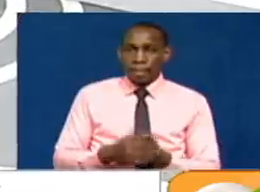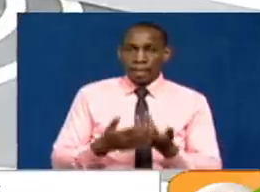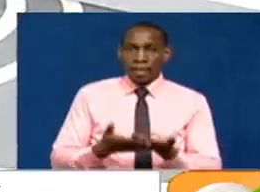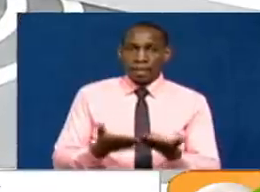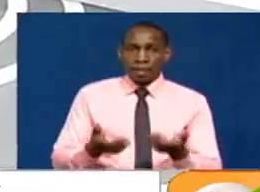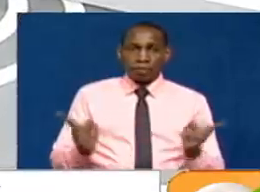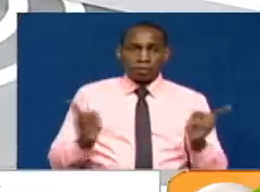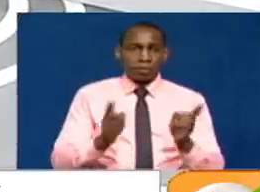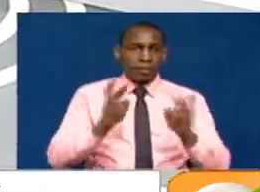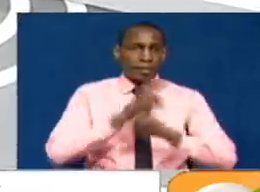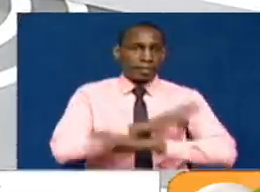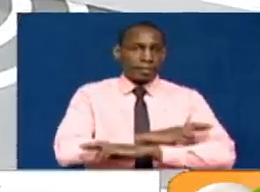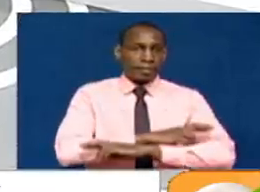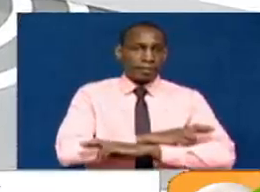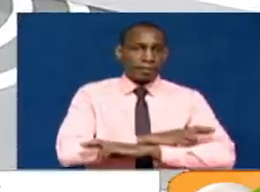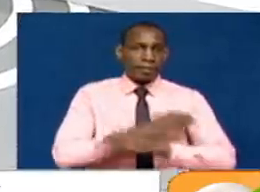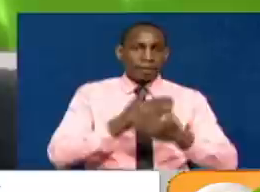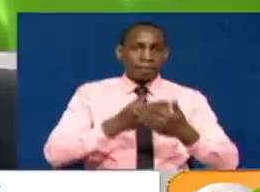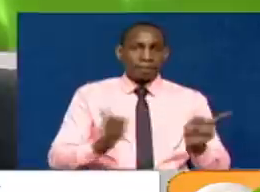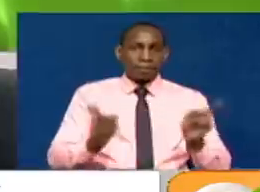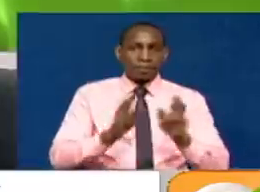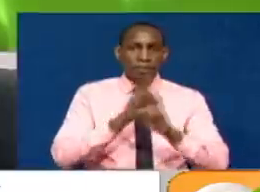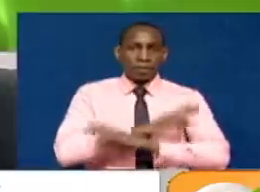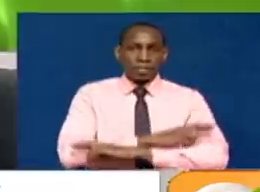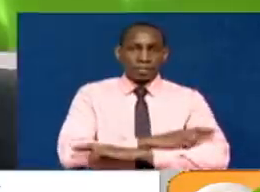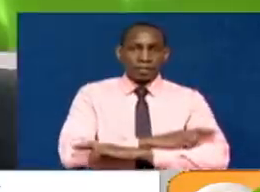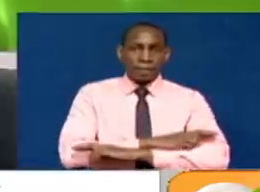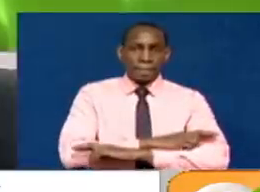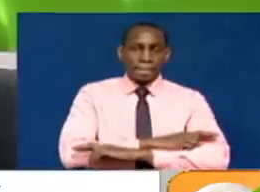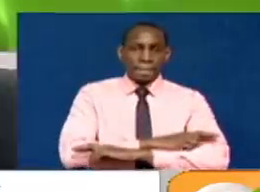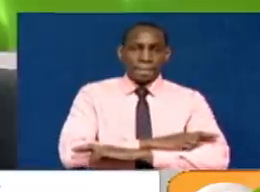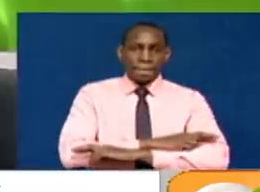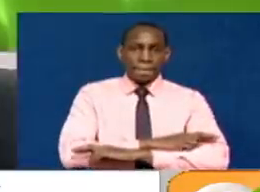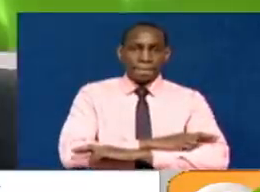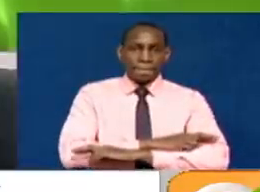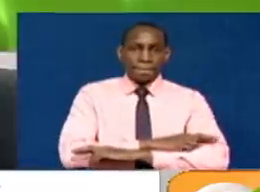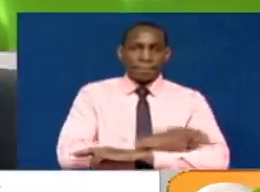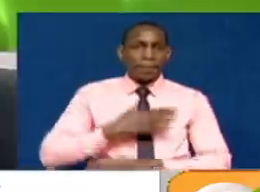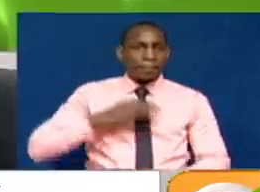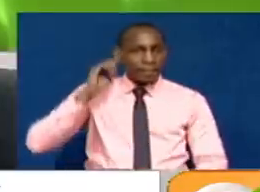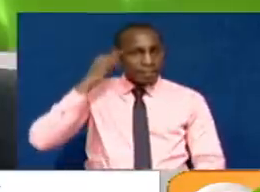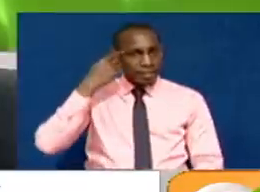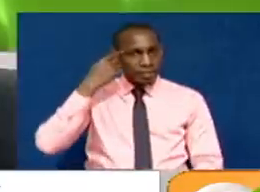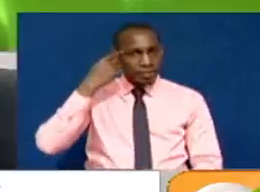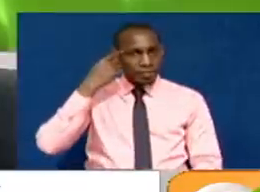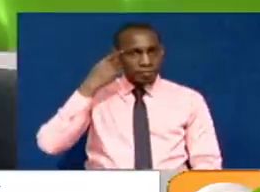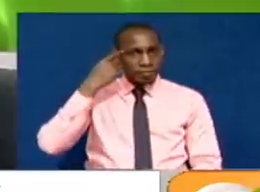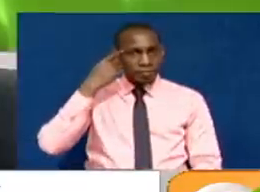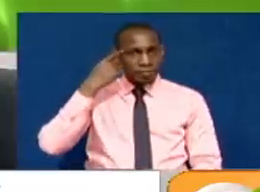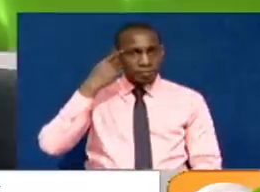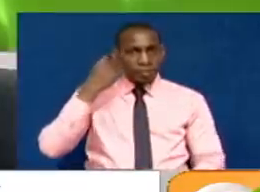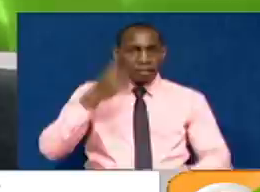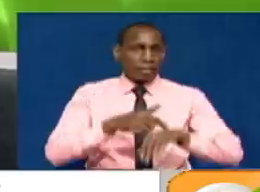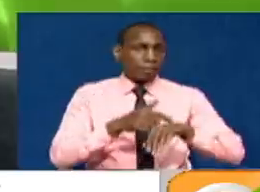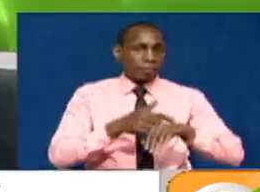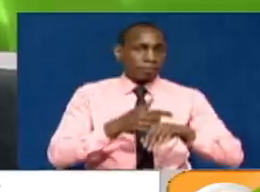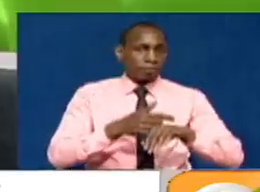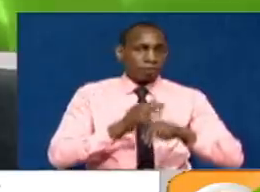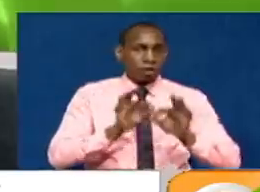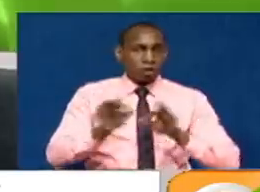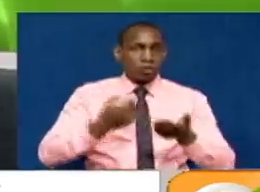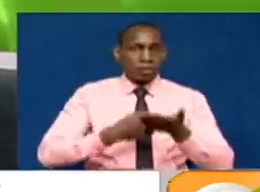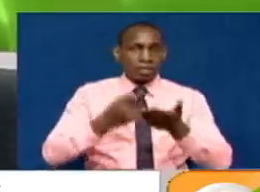take us to the break. Before I take you to the break, Joe, I think we spent quite a substantial amount of time talking